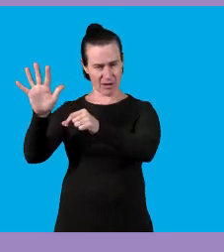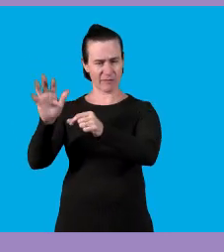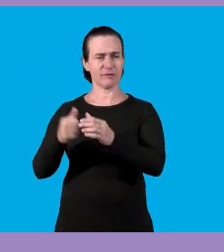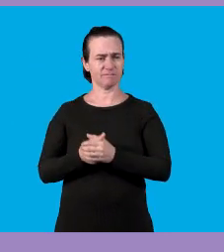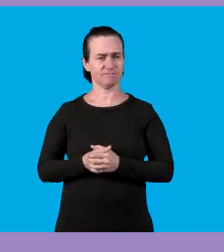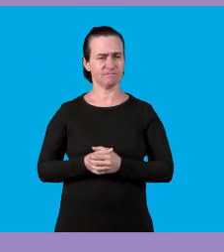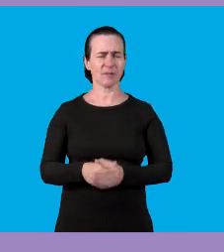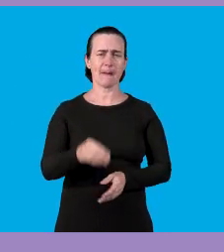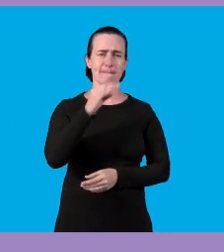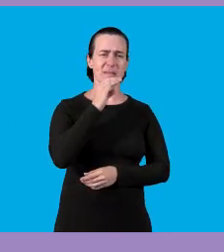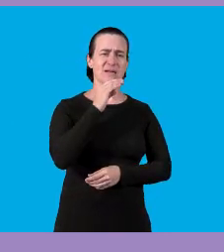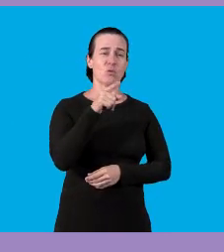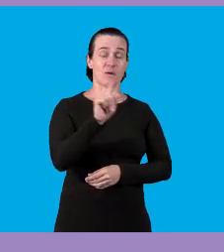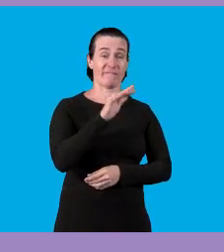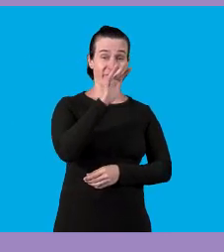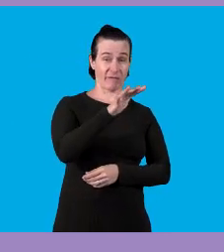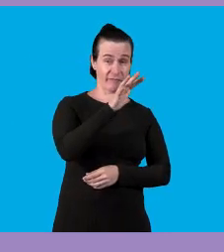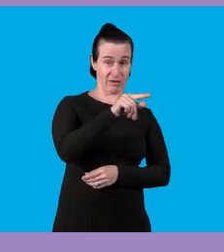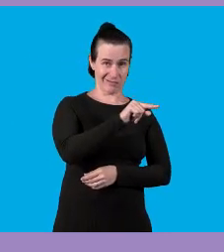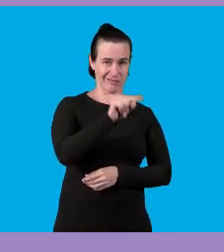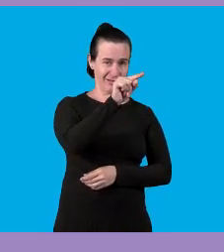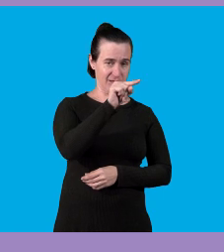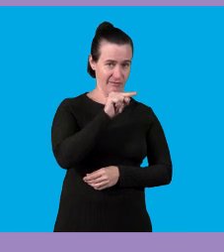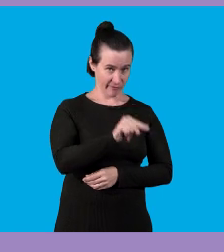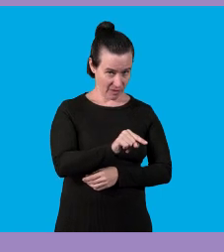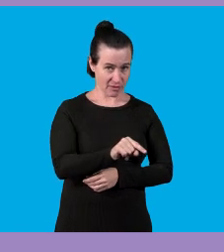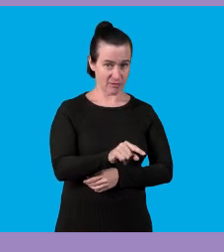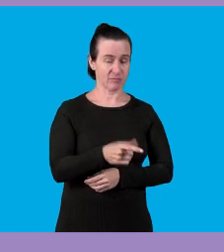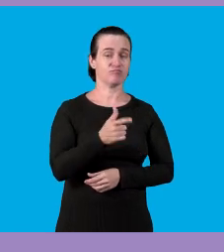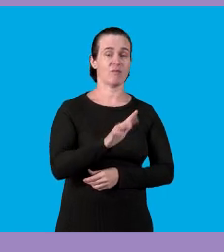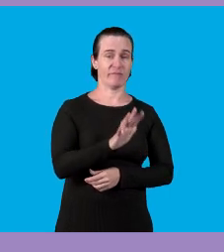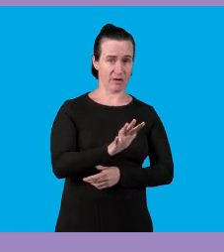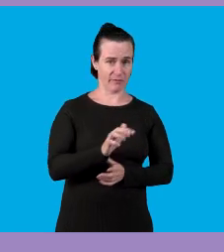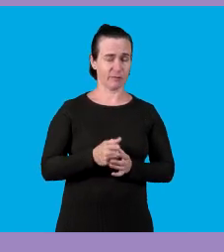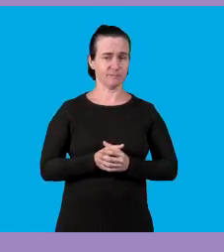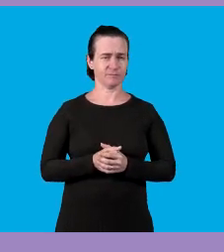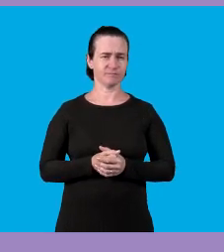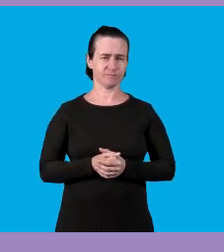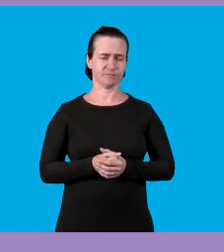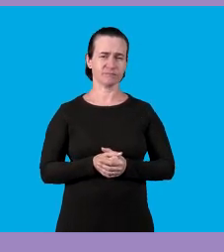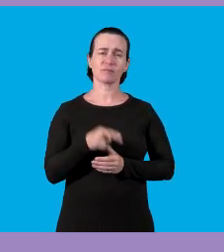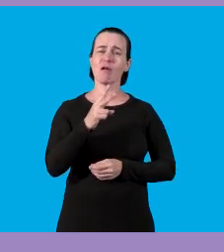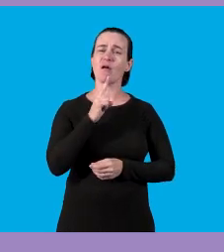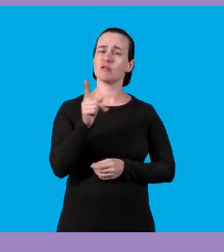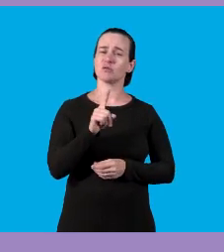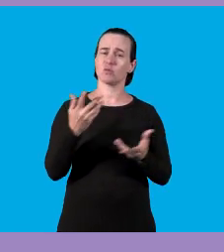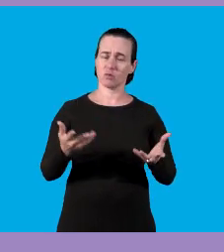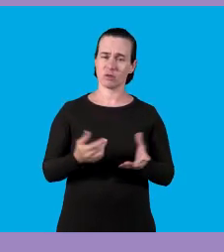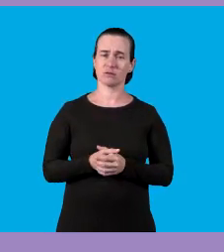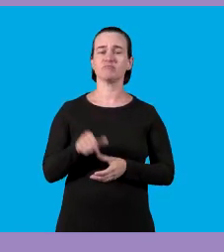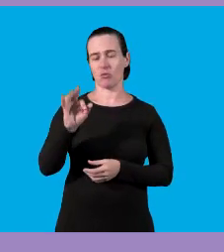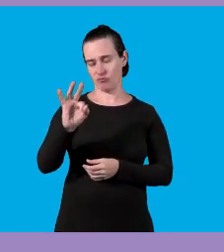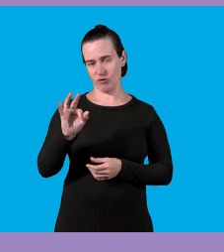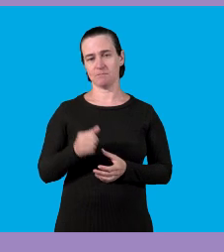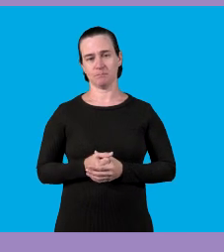AB being equals to 15 and EG being equals to 5. I divide 15 divided by 5,